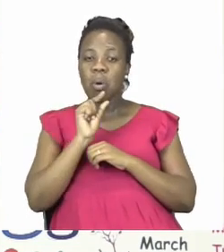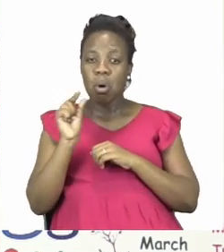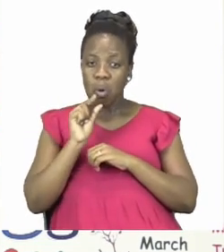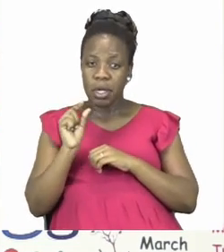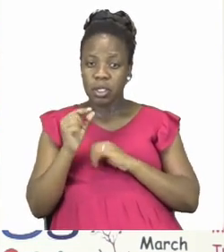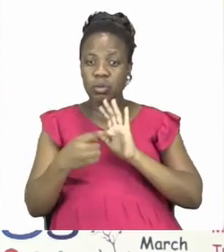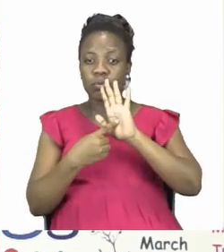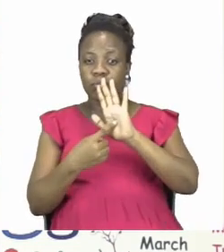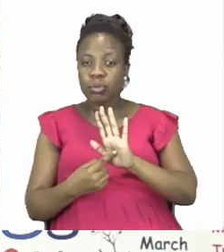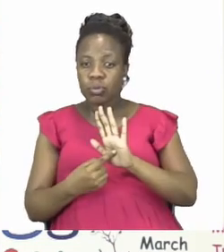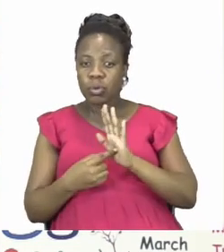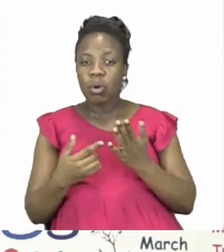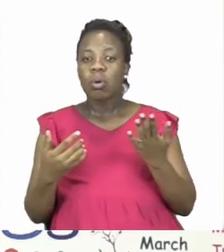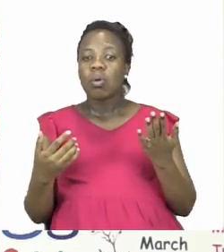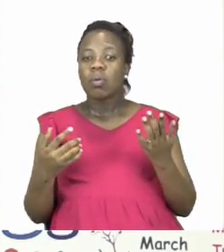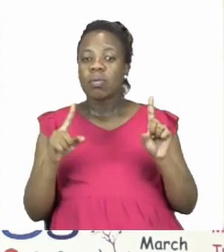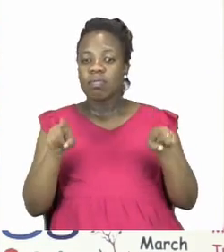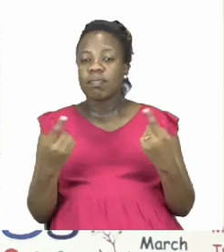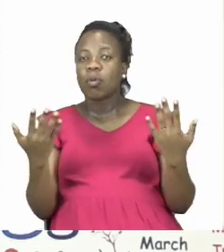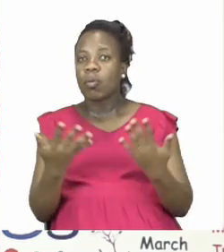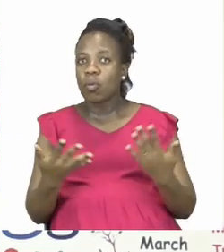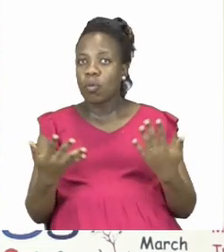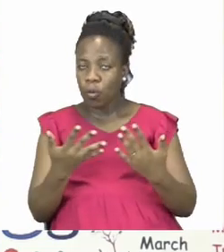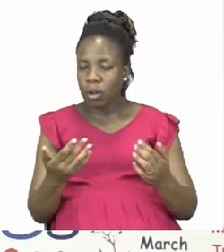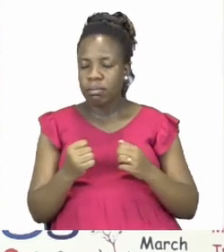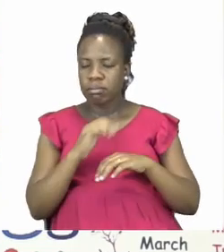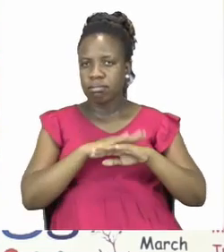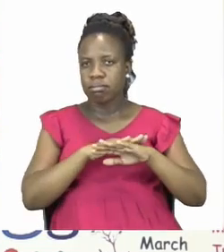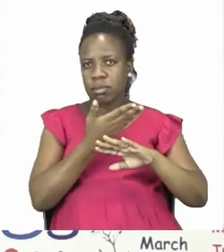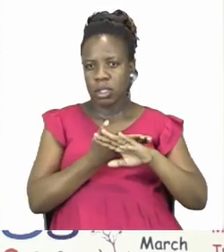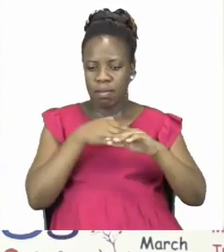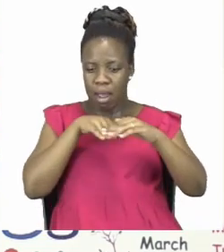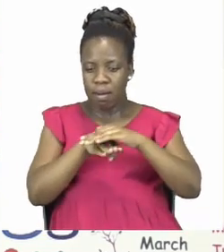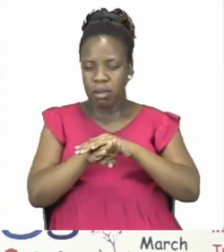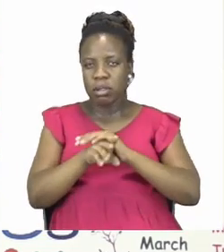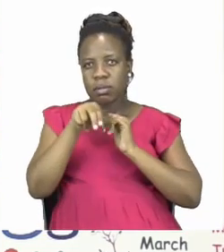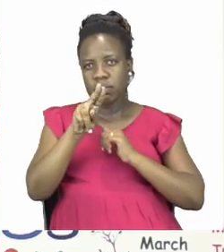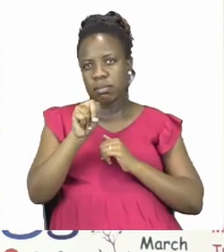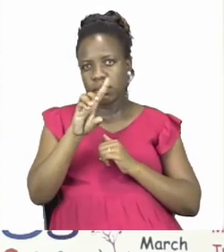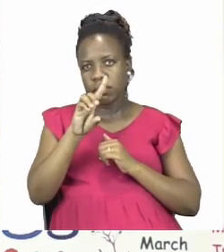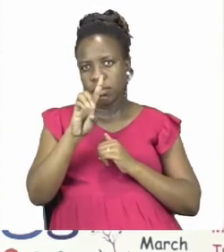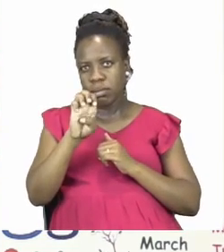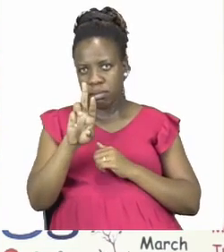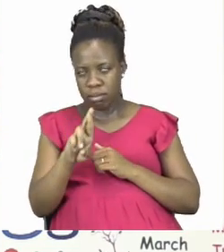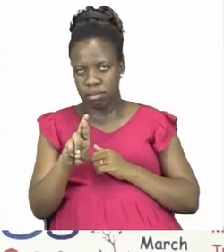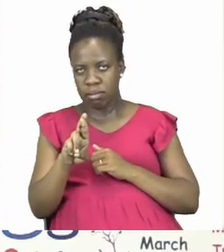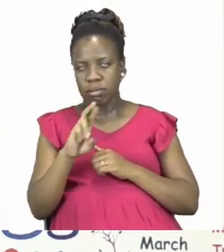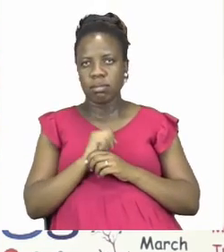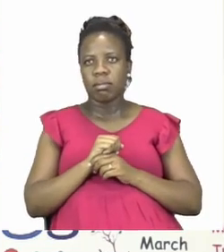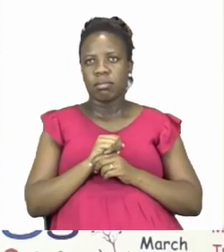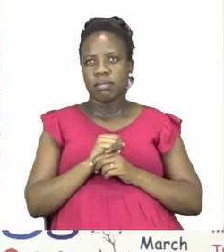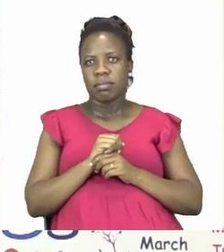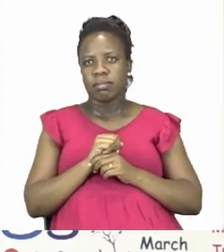that tells us where something is. So it could be under, and that is your example for